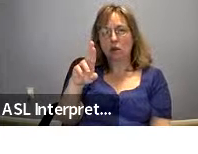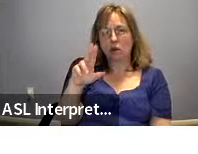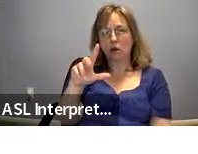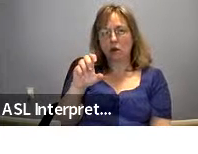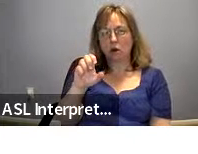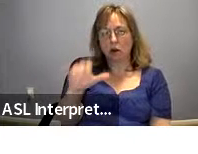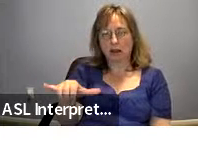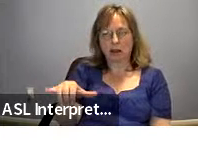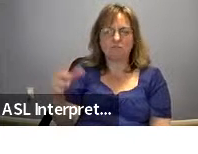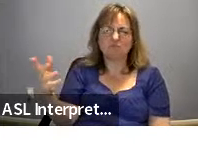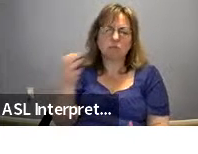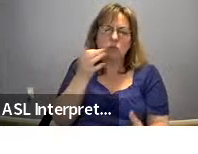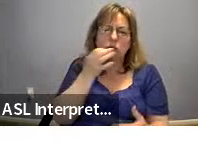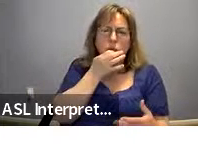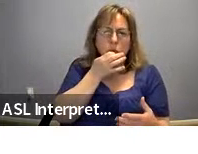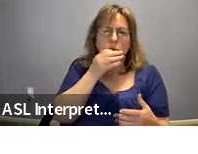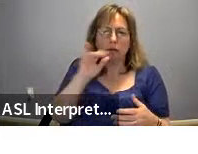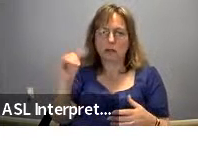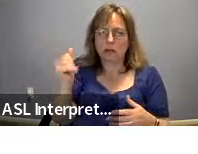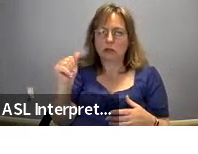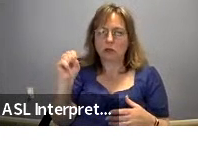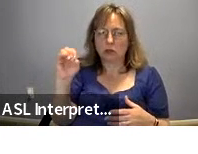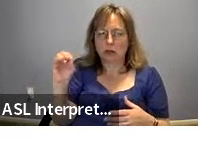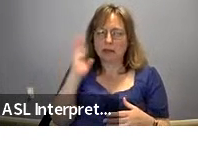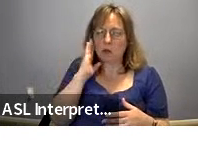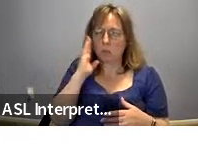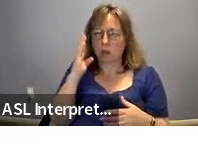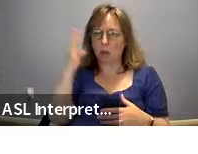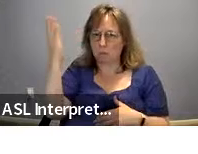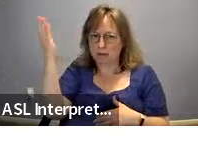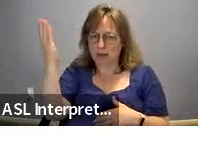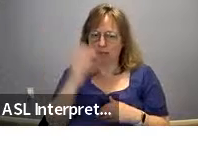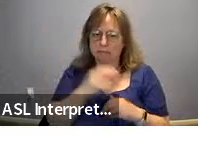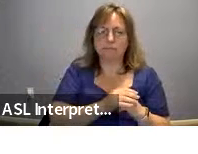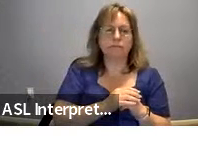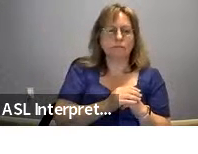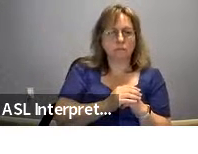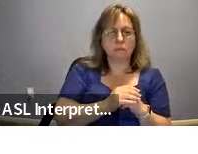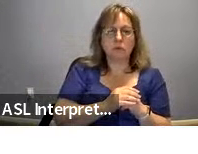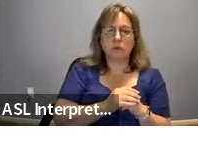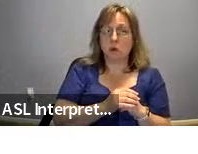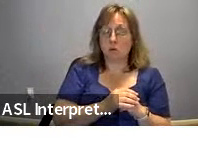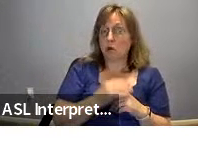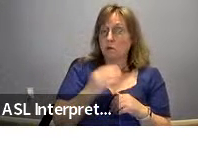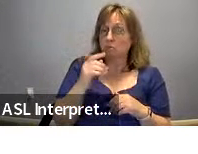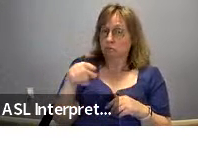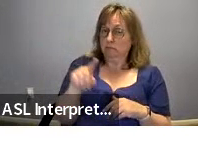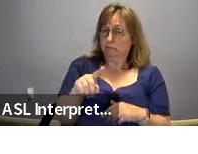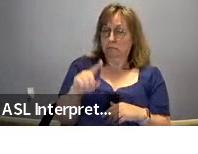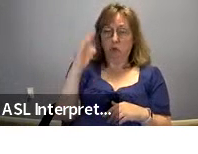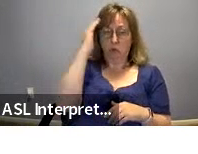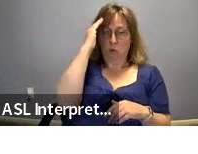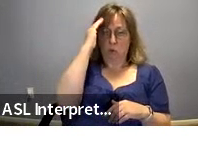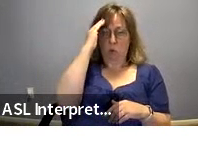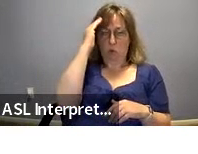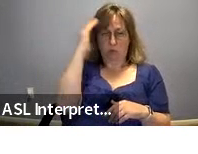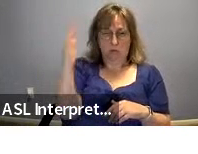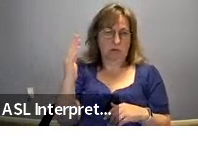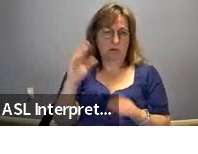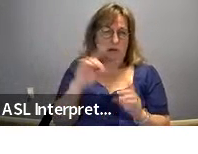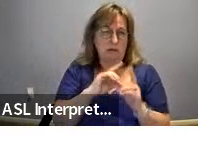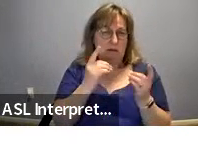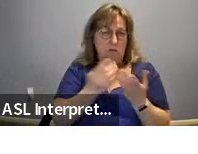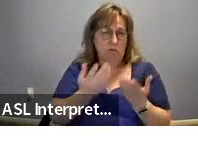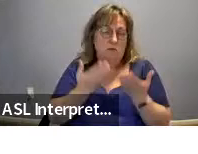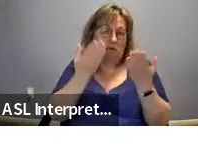present in an upcoming segment. So be aware of those district provider resources that you can take advantage of.